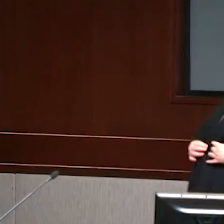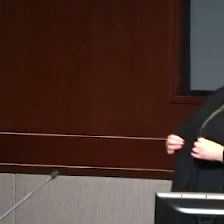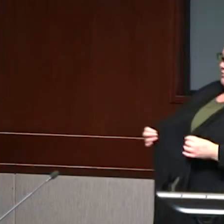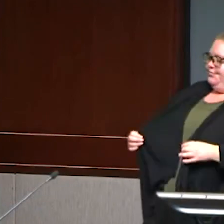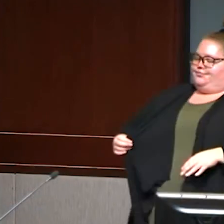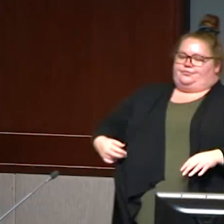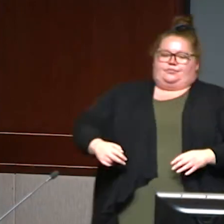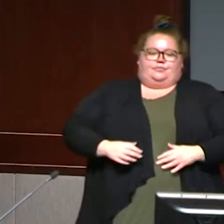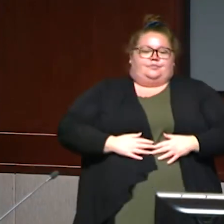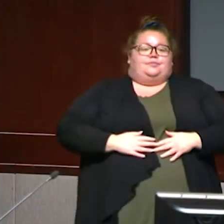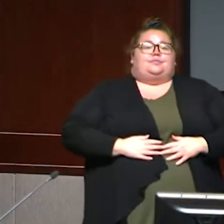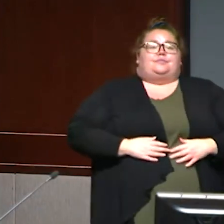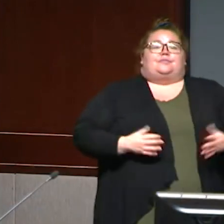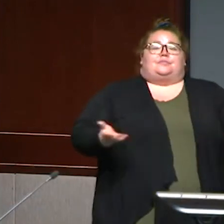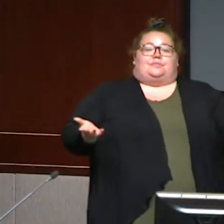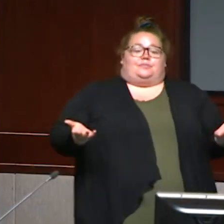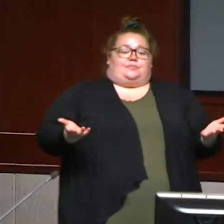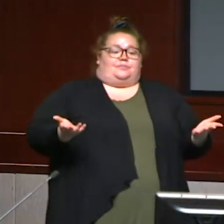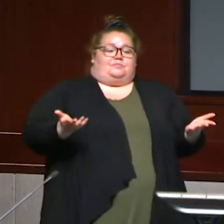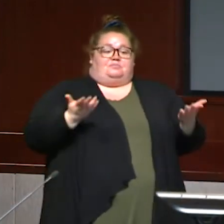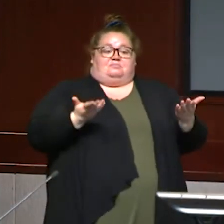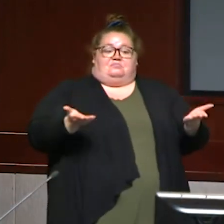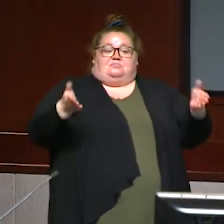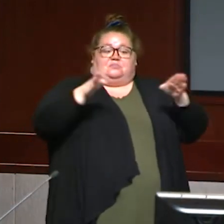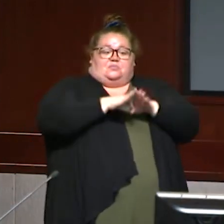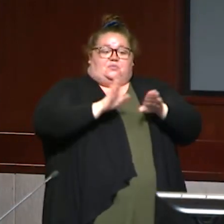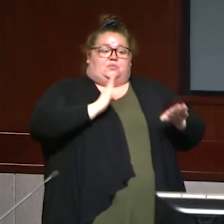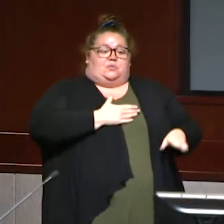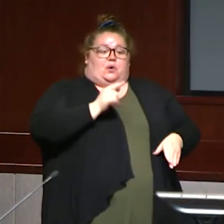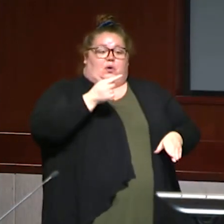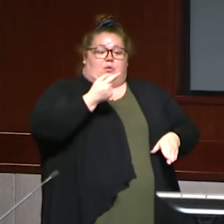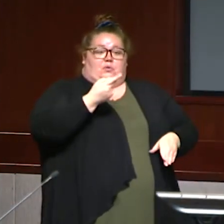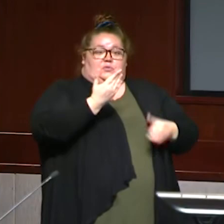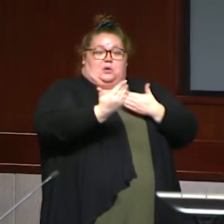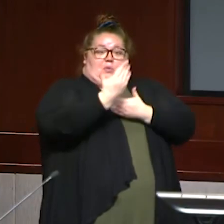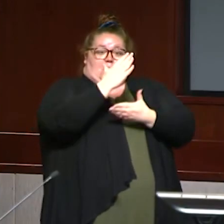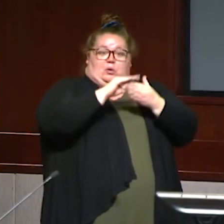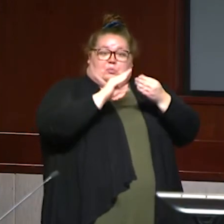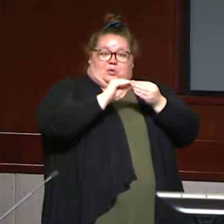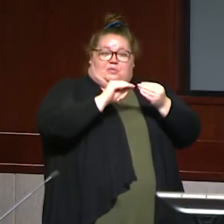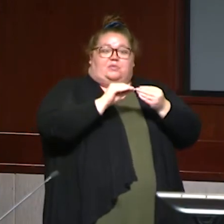Okay, that concludes our Thursday morning briefing on COVID-19, and we will see you all next week.